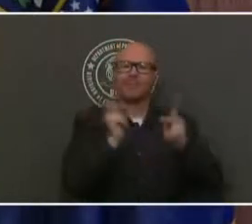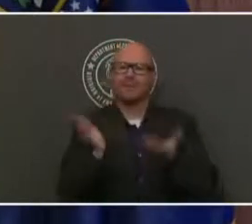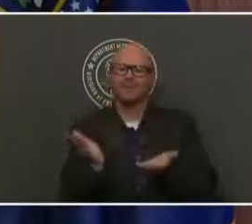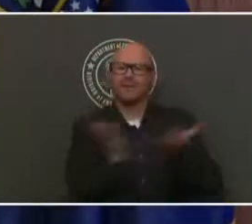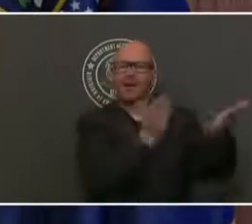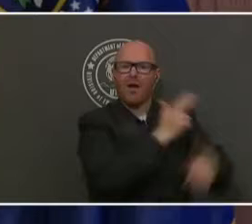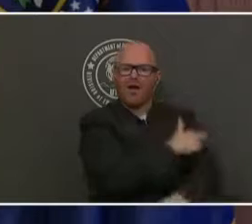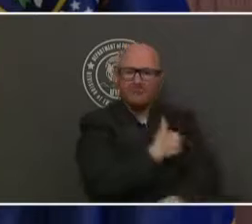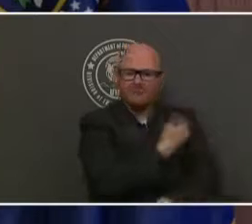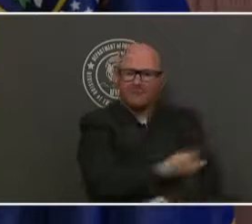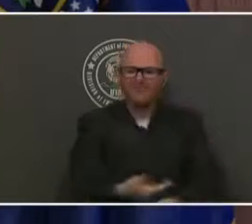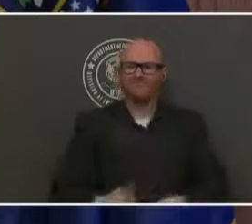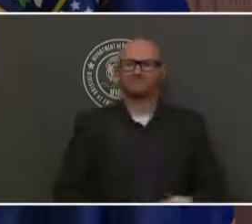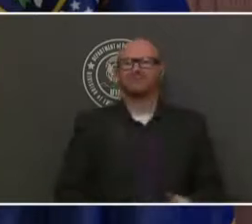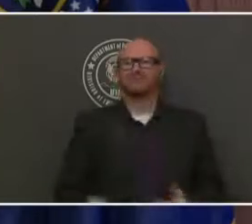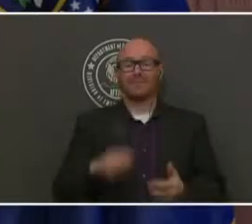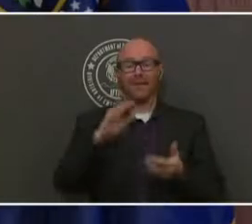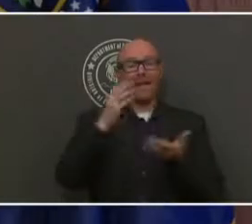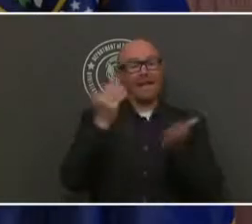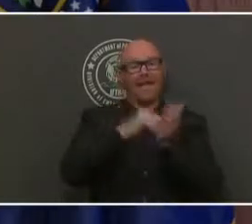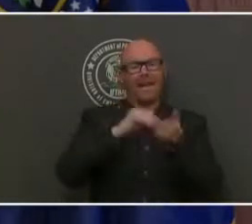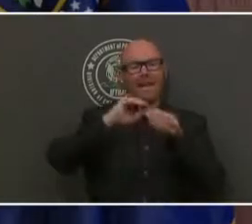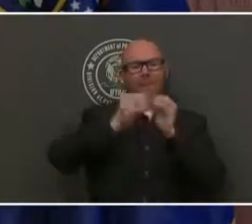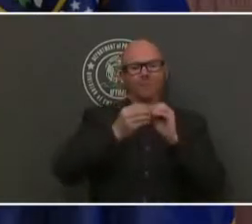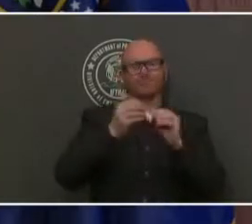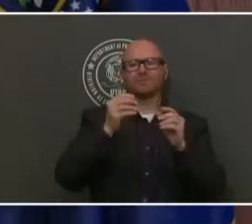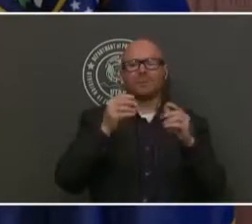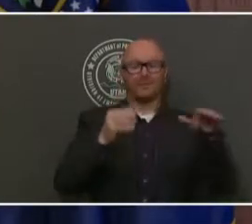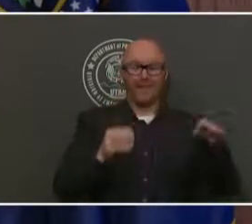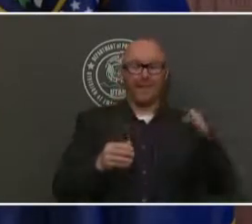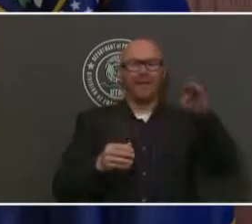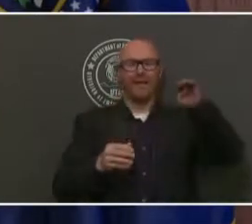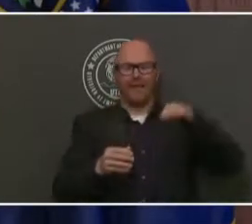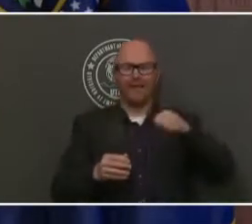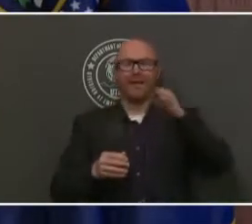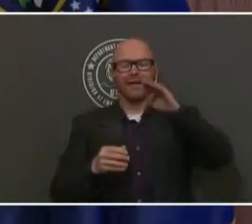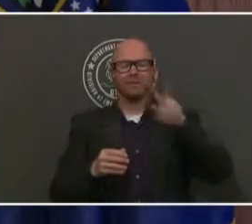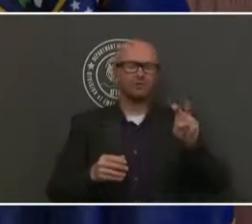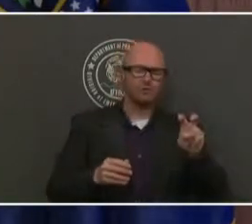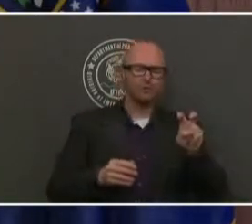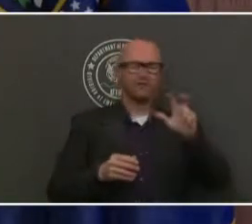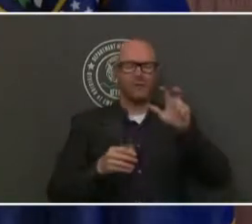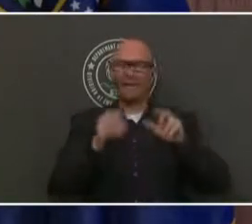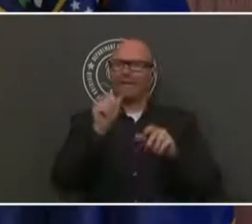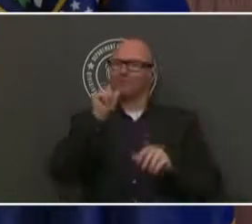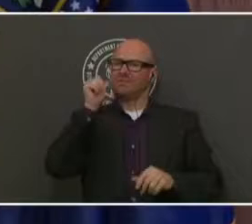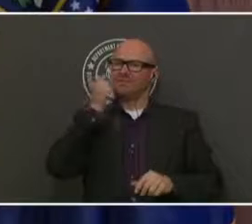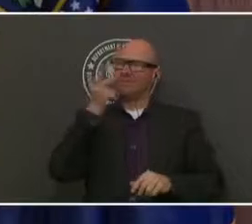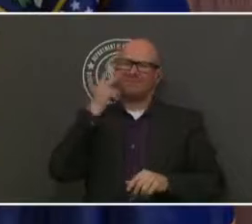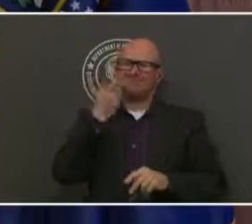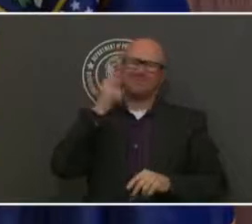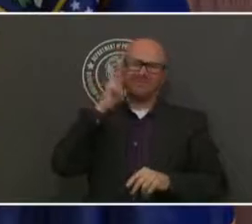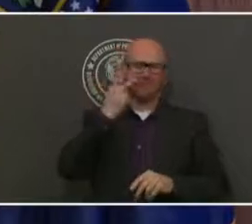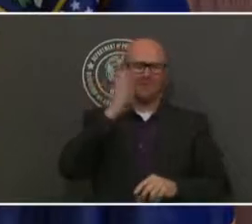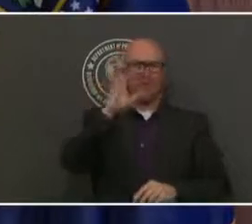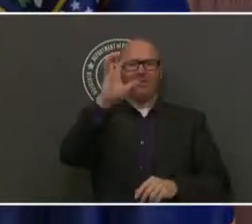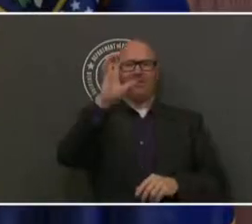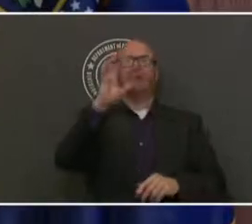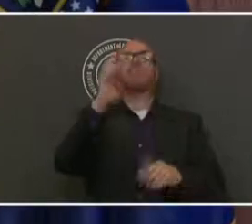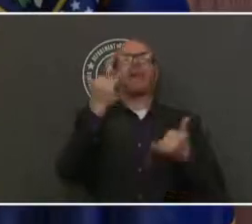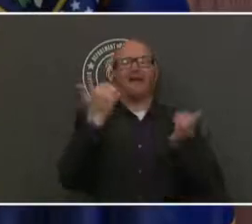day of decreases. I think we're down about 30 or 40 cases versus last week. And so but